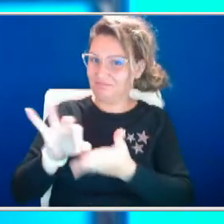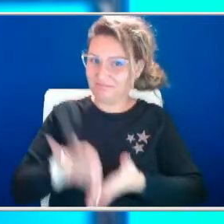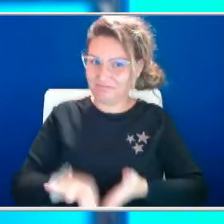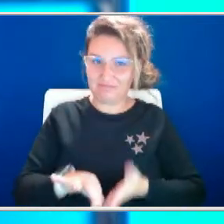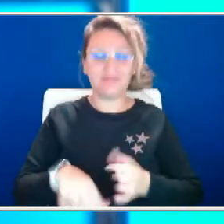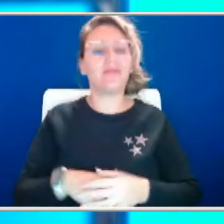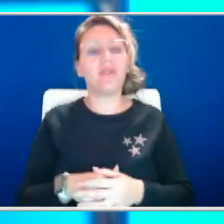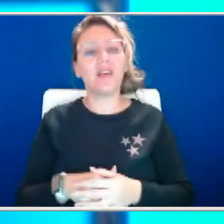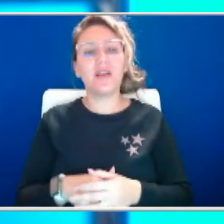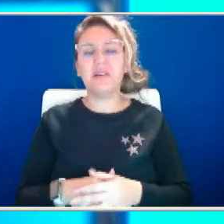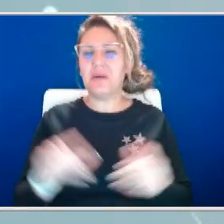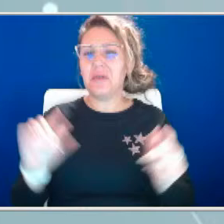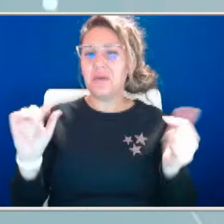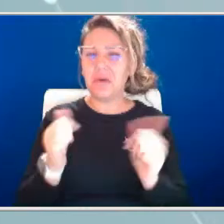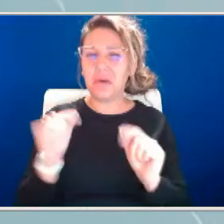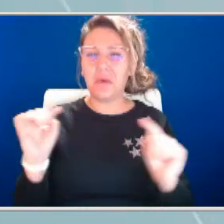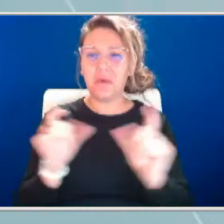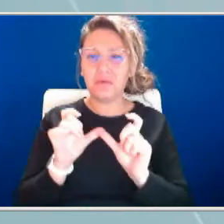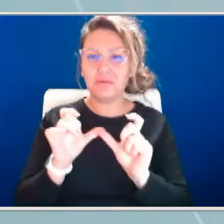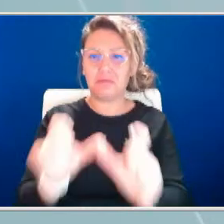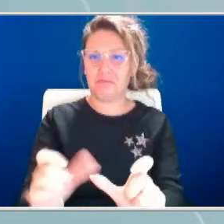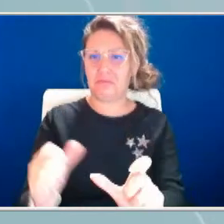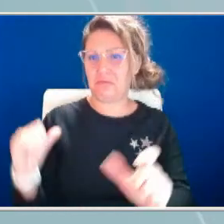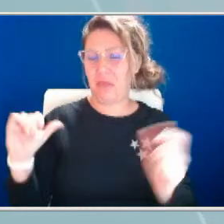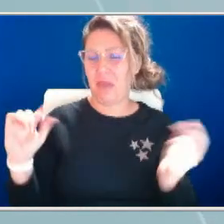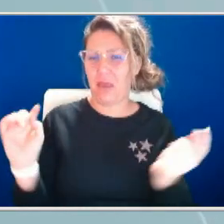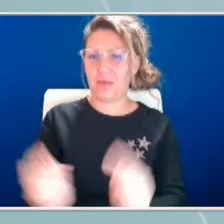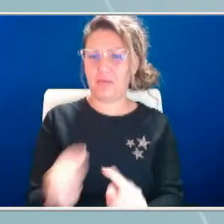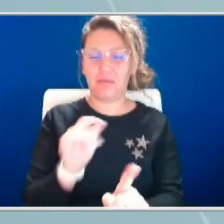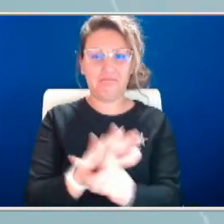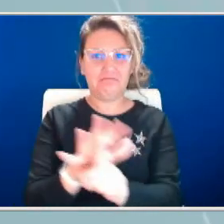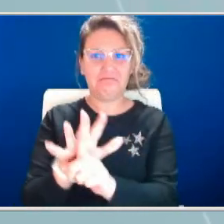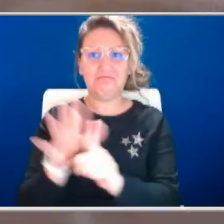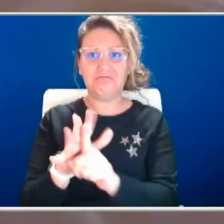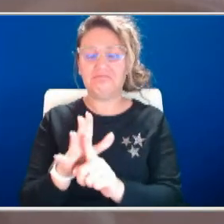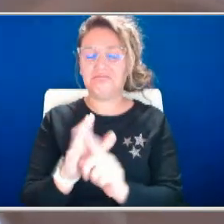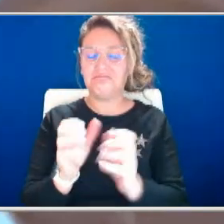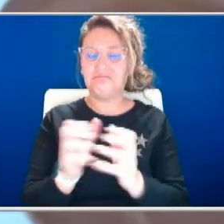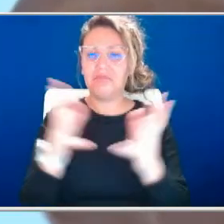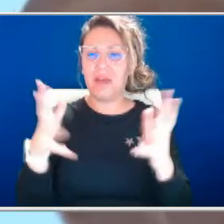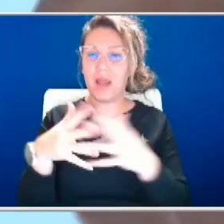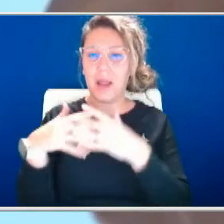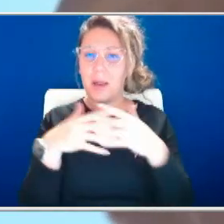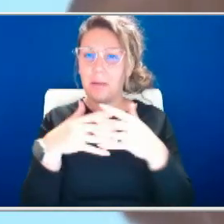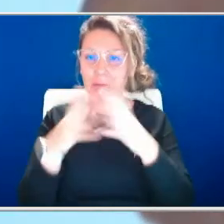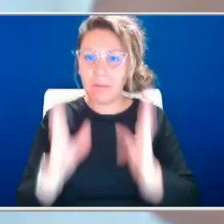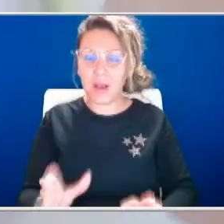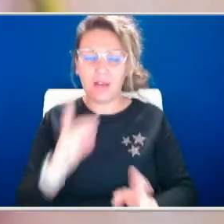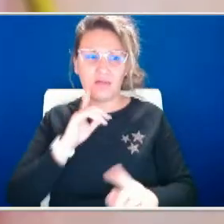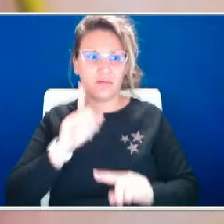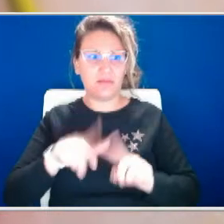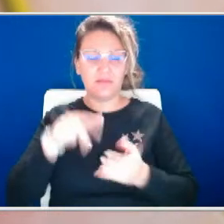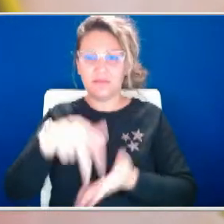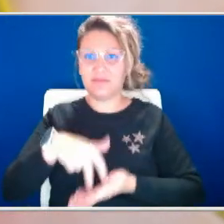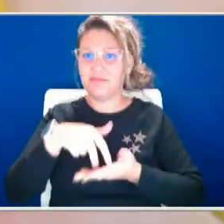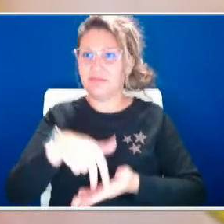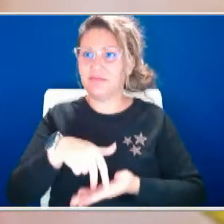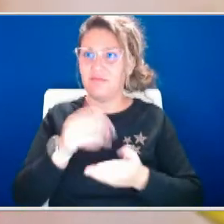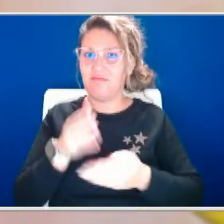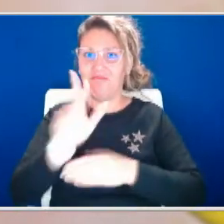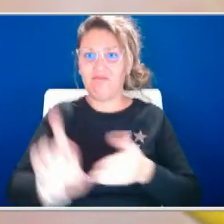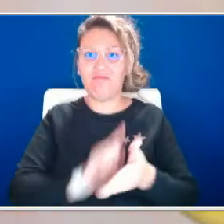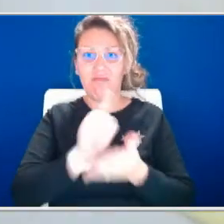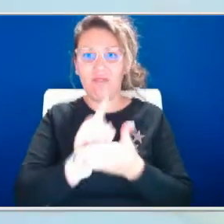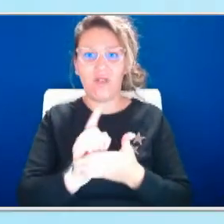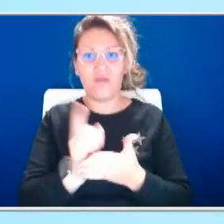affects millions of Americans. I couldn't stand for a half hour anymore. We'll introduce you to one of the biggest breakthroughs